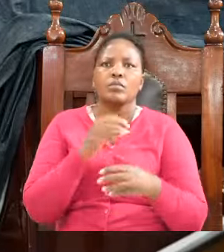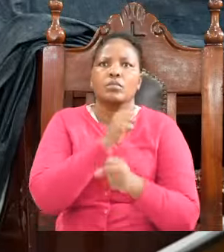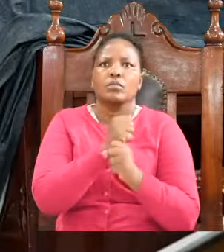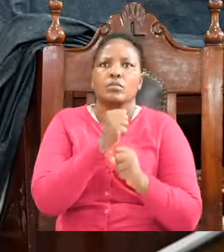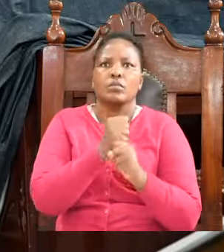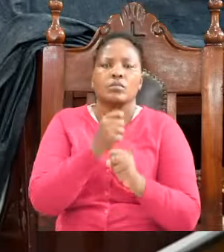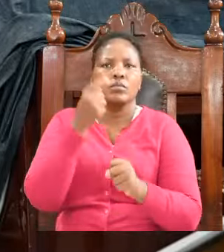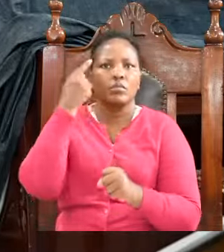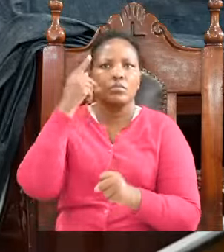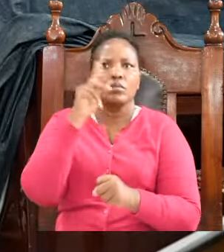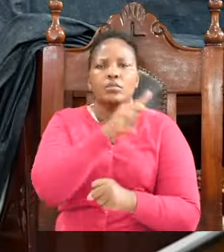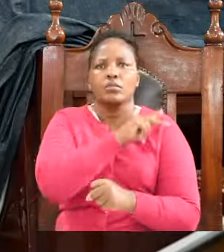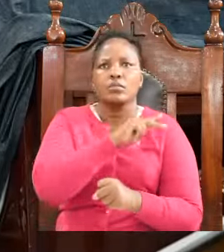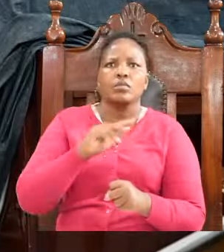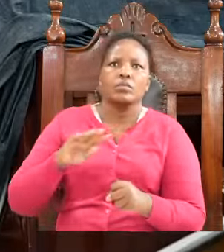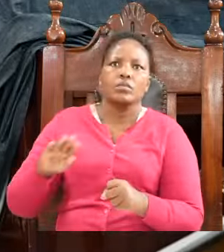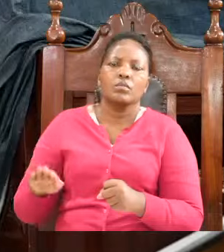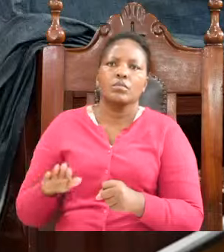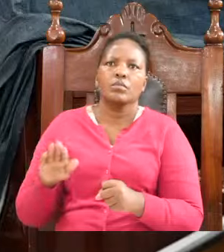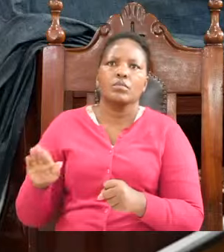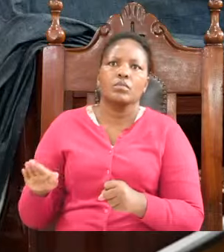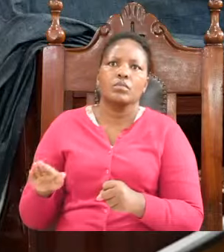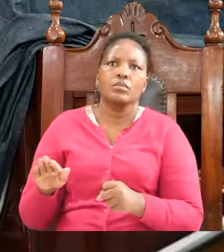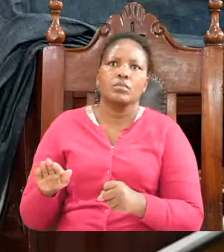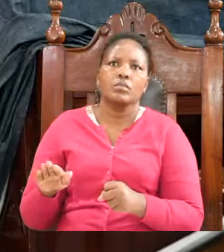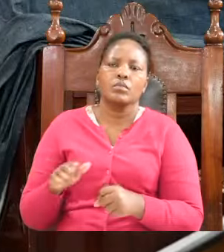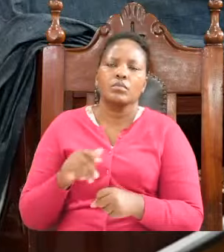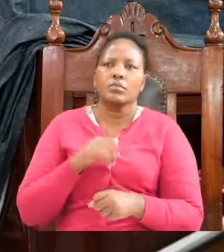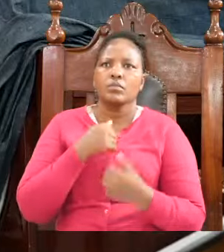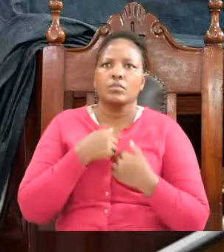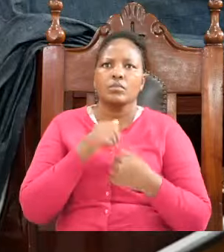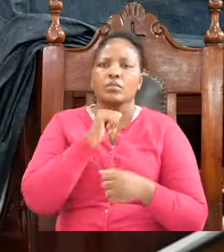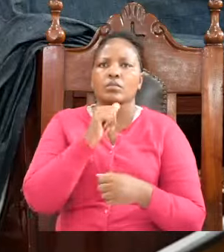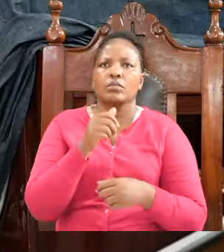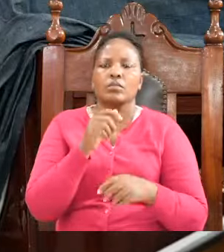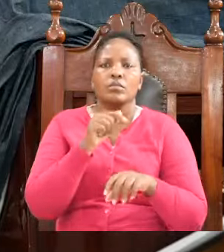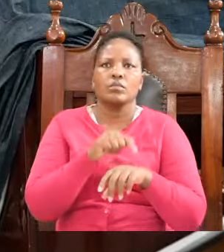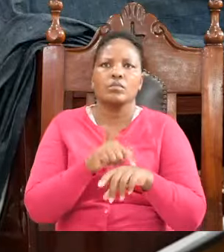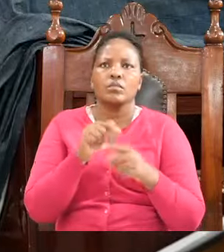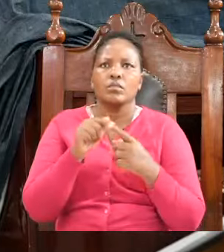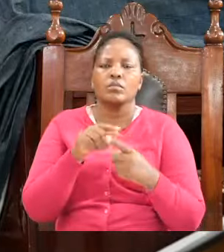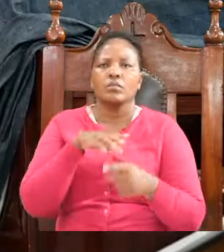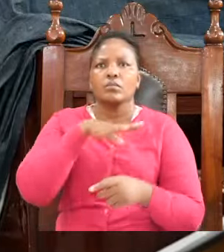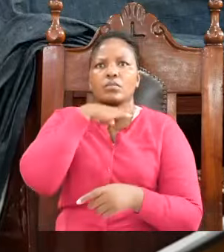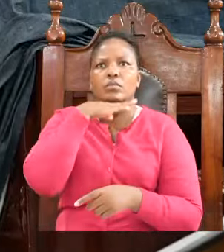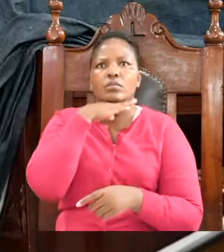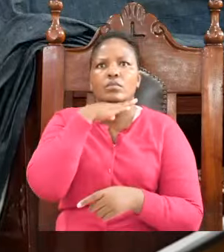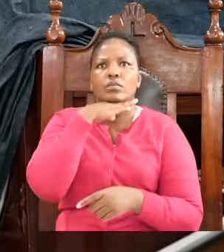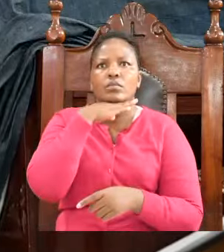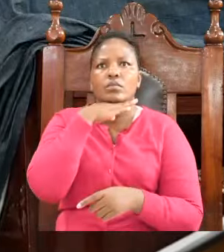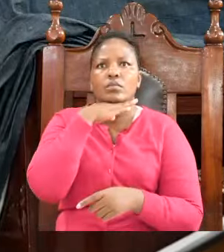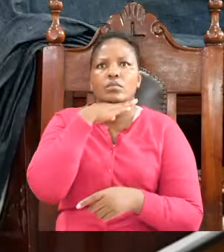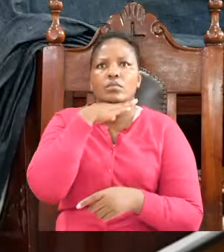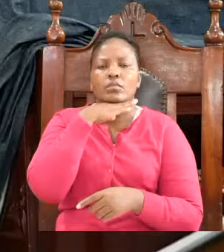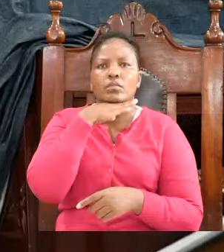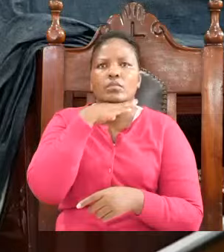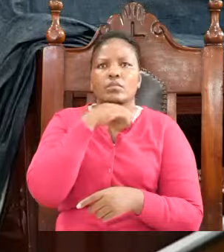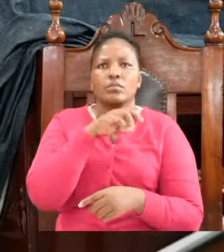busy working for the kingdom. And God time to die.